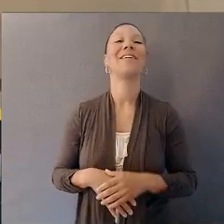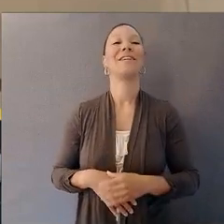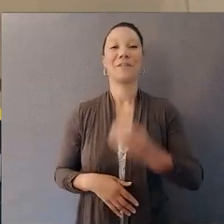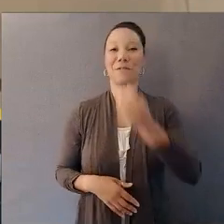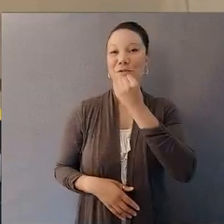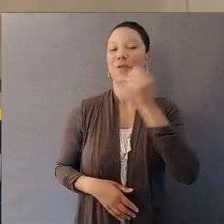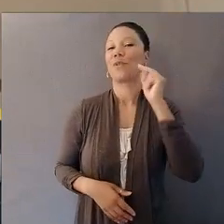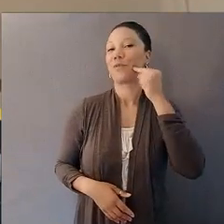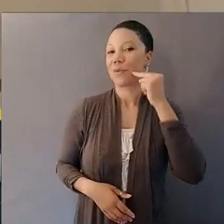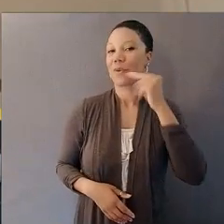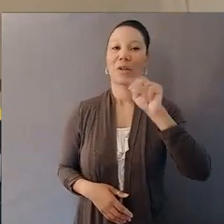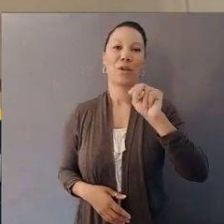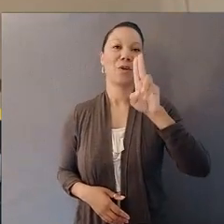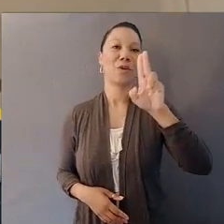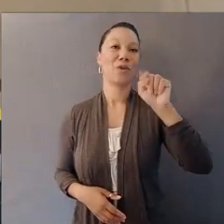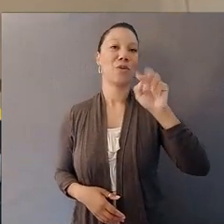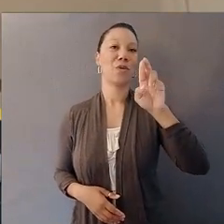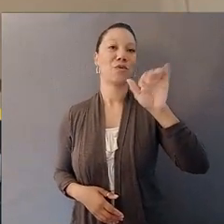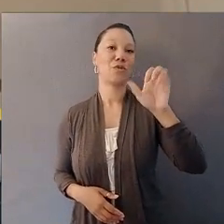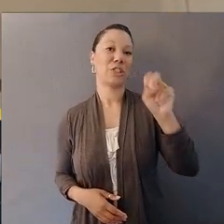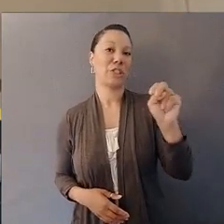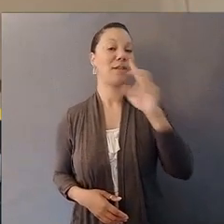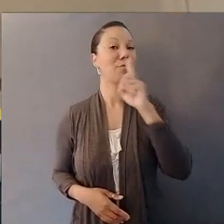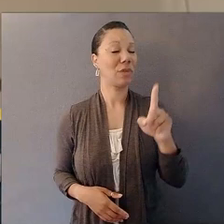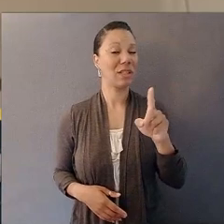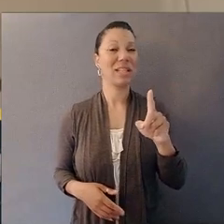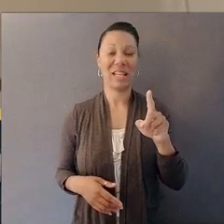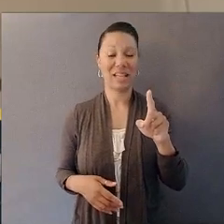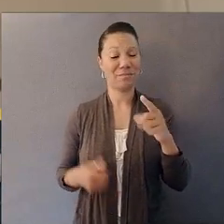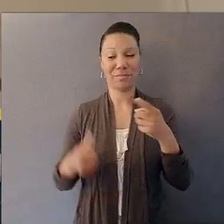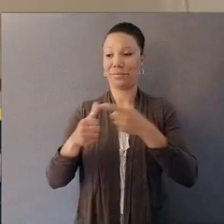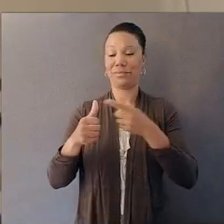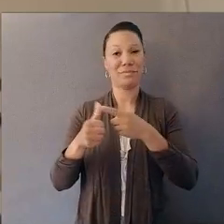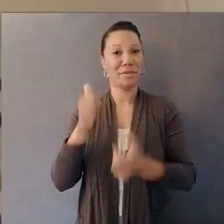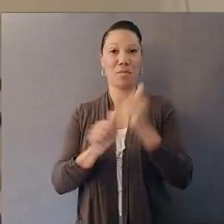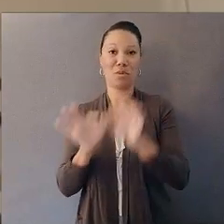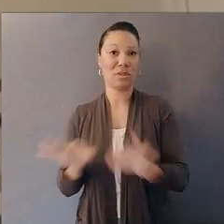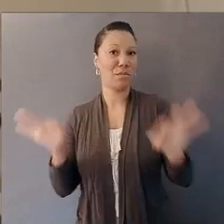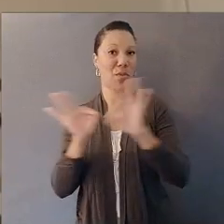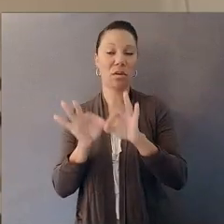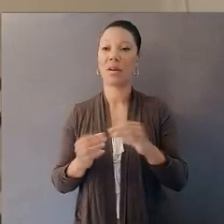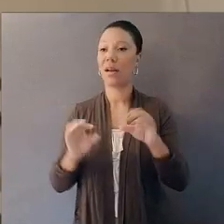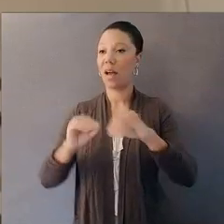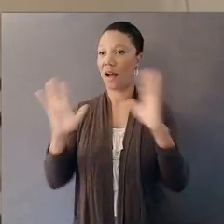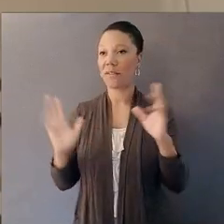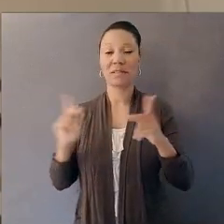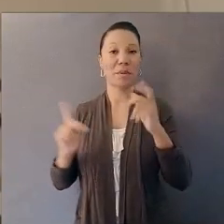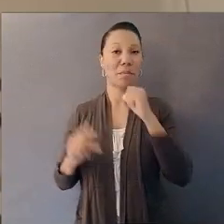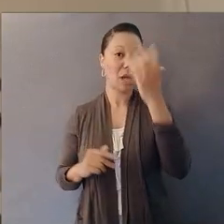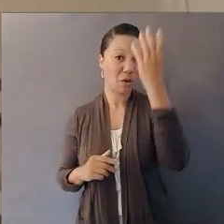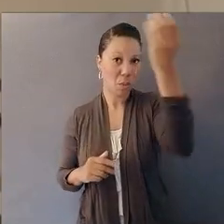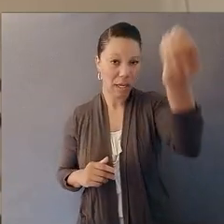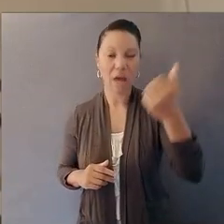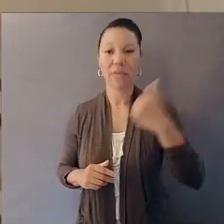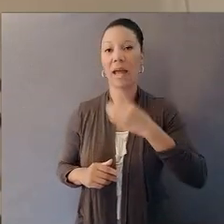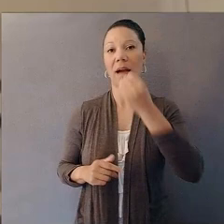Definitely nutrition. Nutrition's a big one right now because obviously a lot of people are not going out. They're having groceries delivered. Things